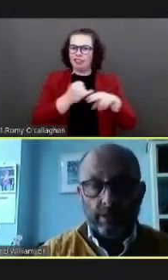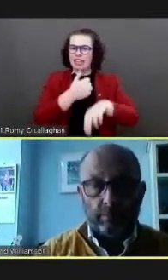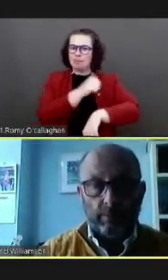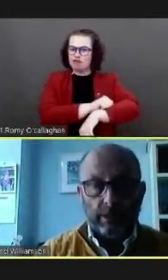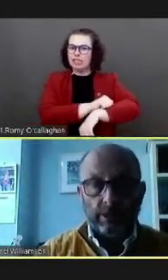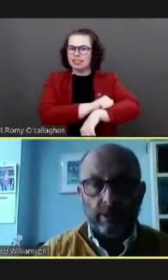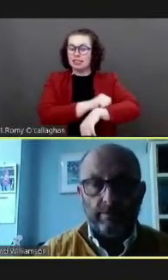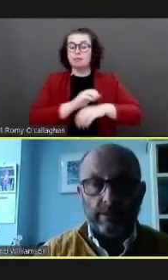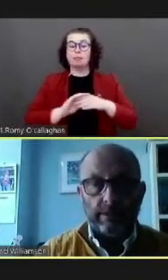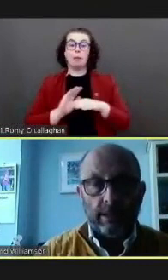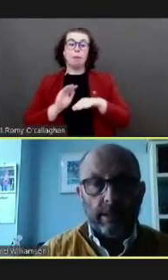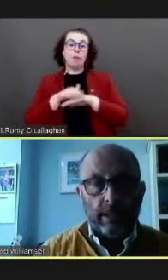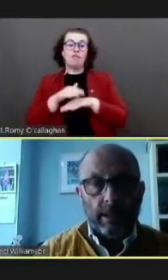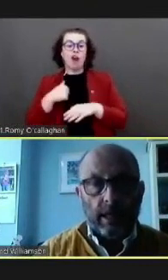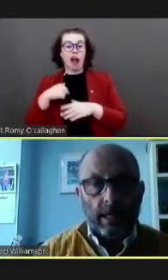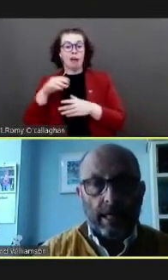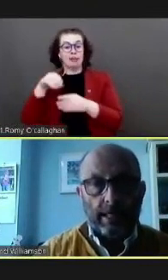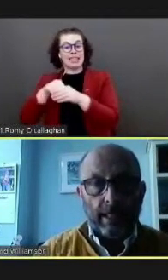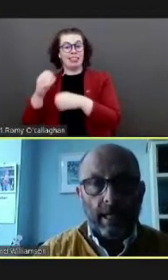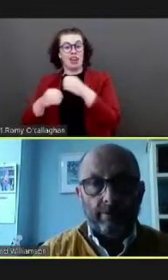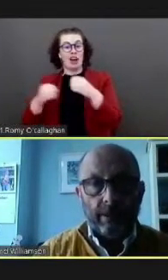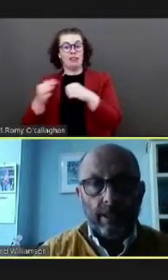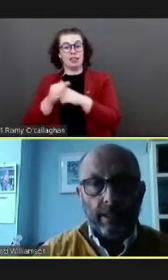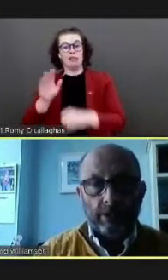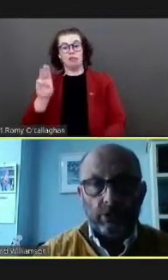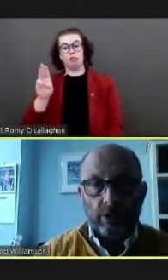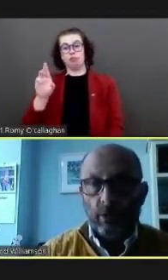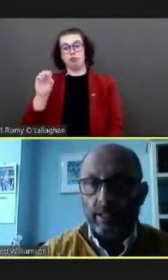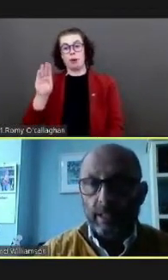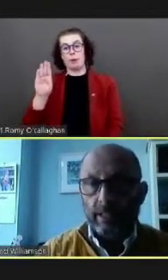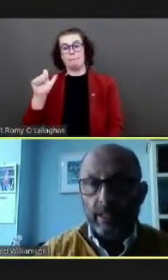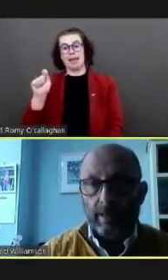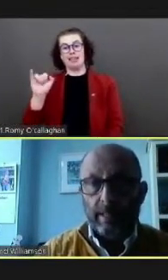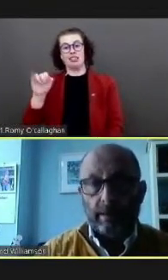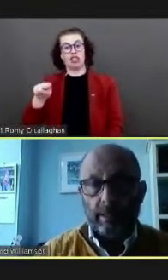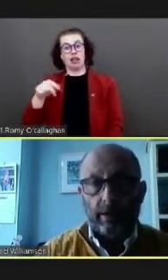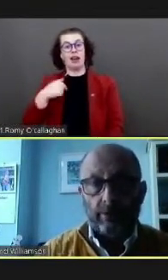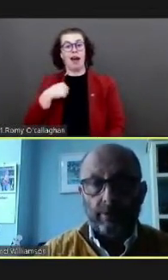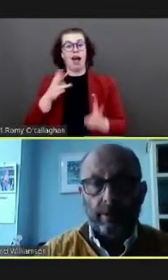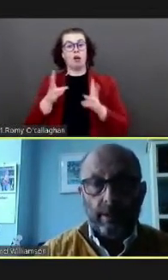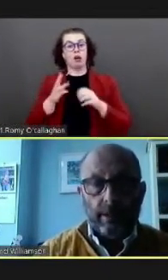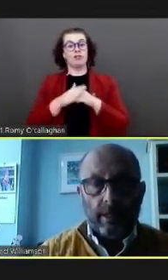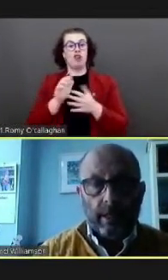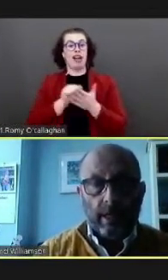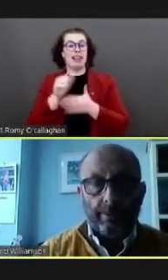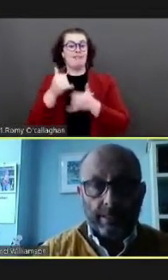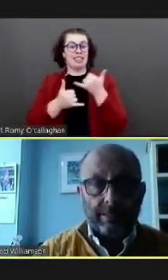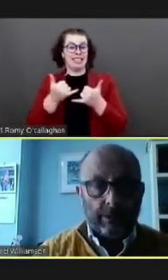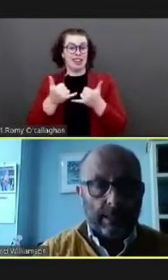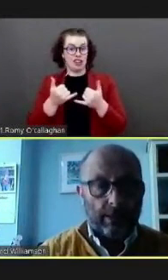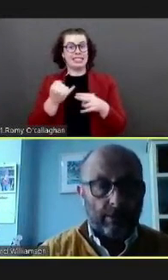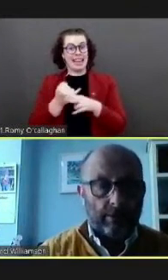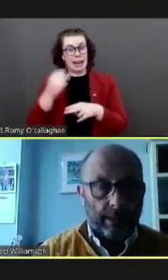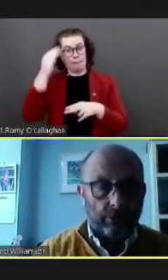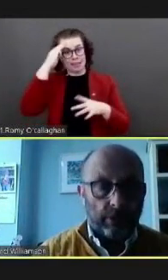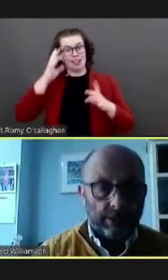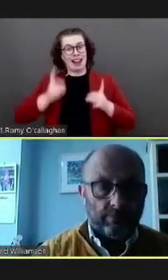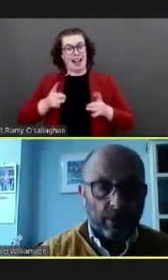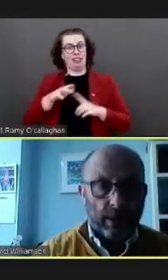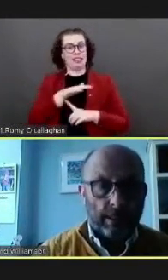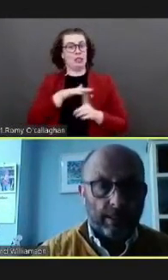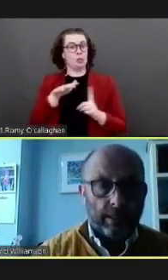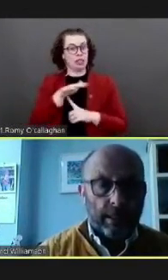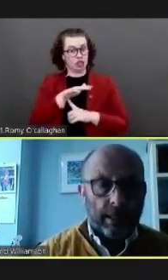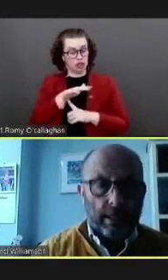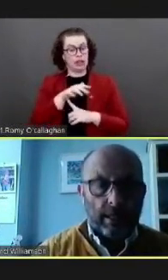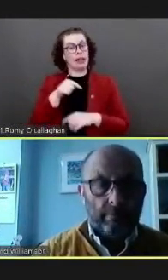I joined the probation service, I had an 11-year history working in mental health. And that's a particular interest